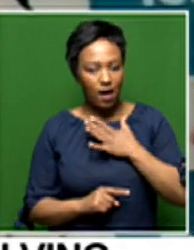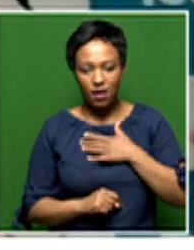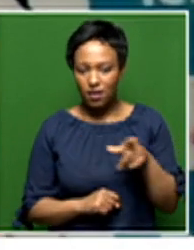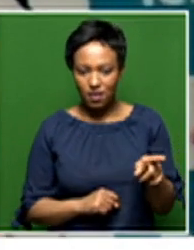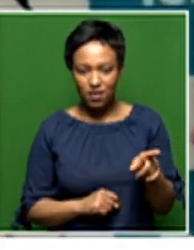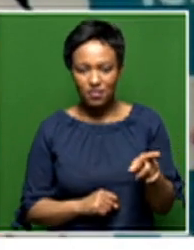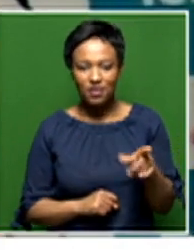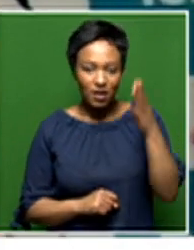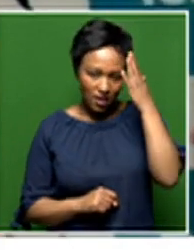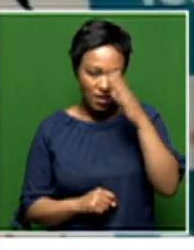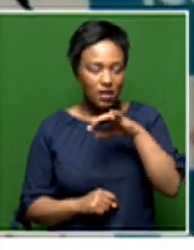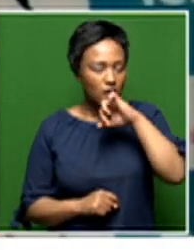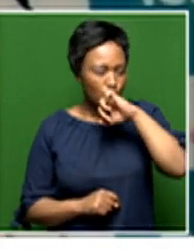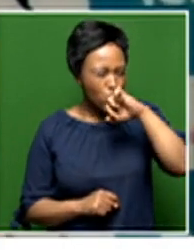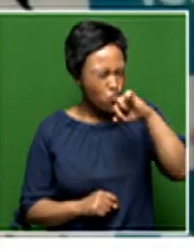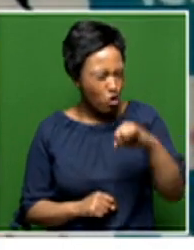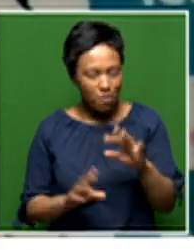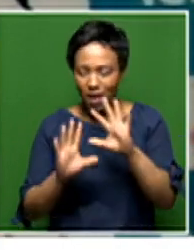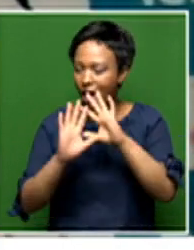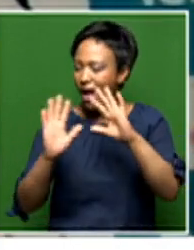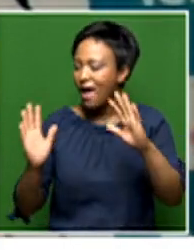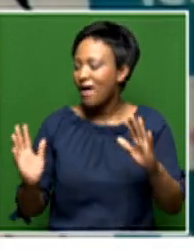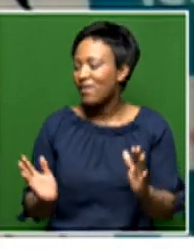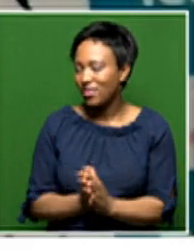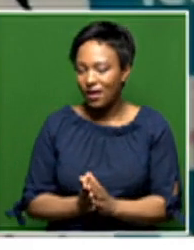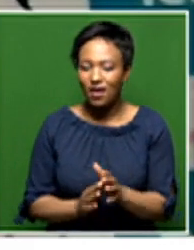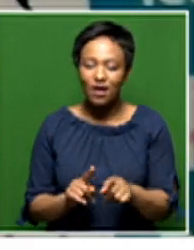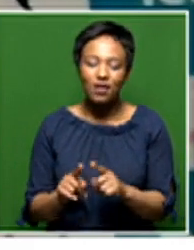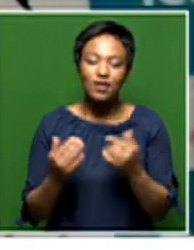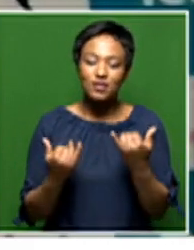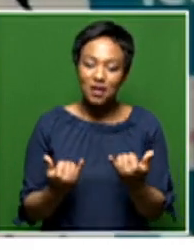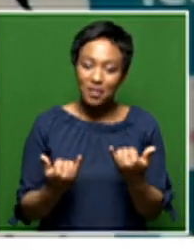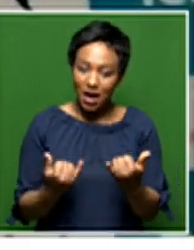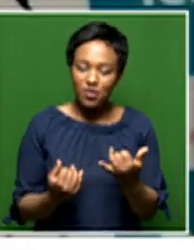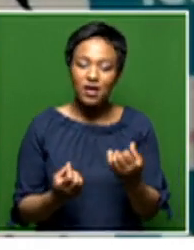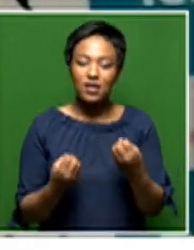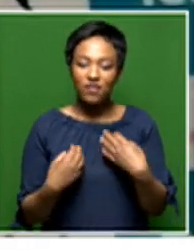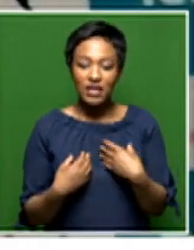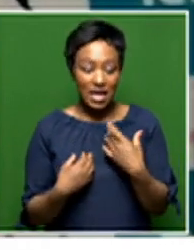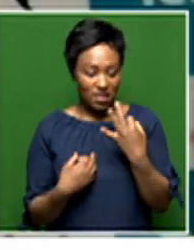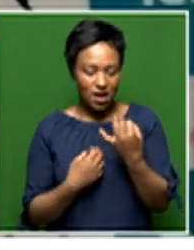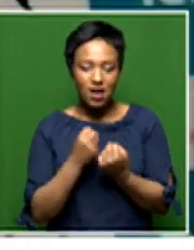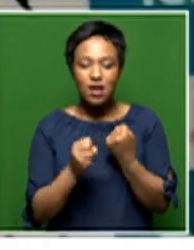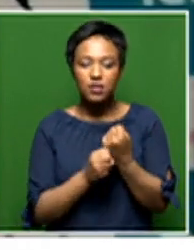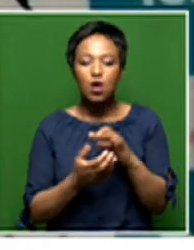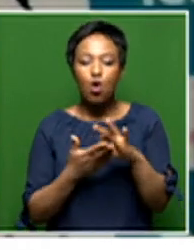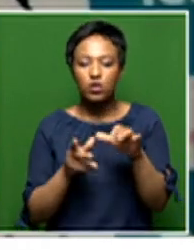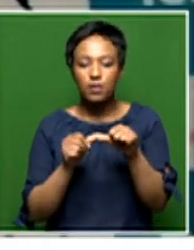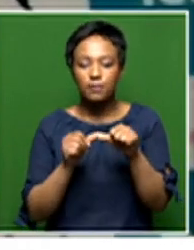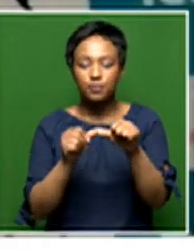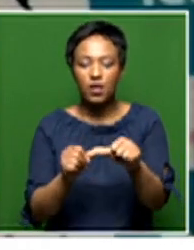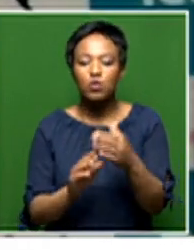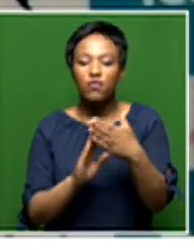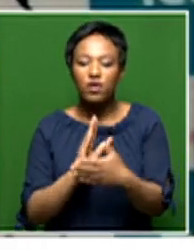know they loved everything about it. So that's why they give us the 3-year contracts that will end